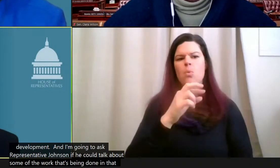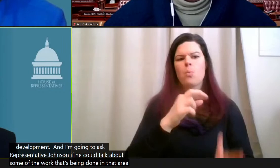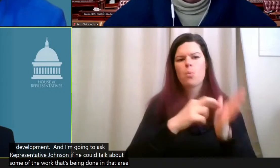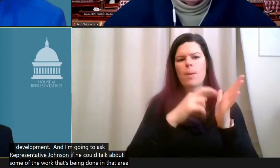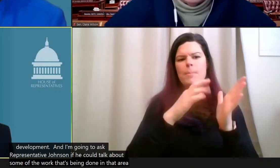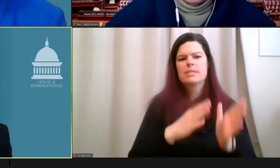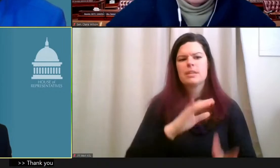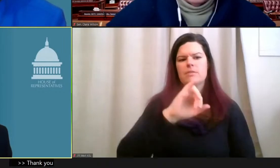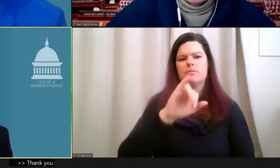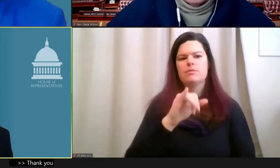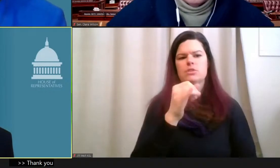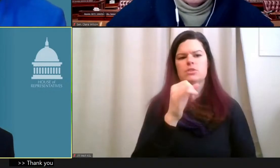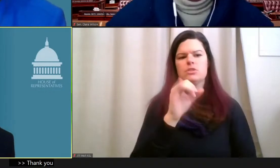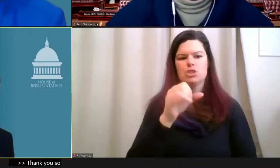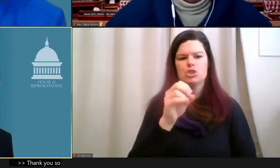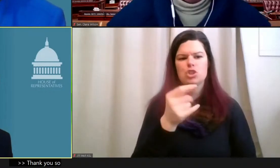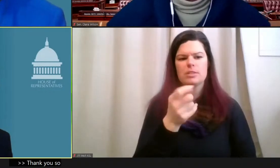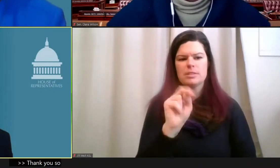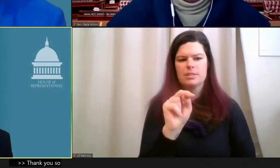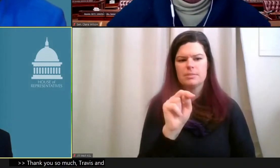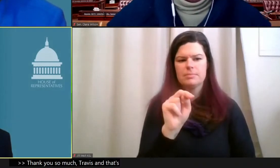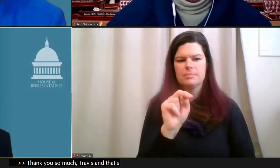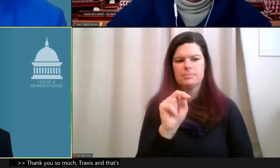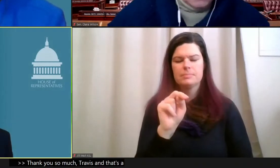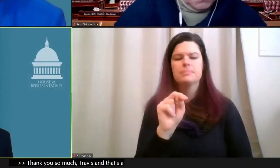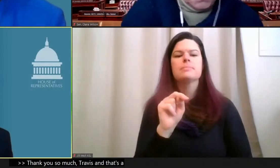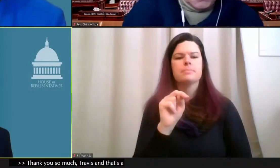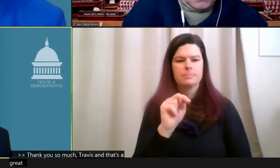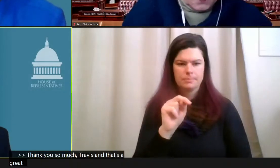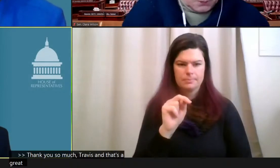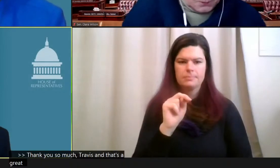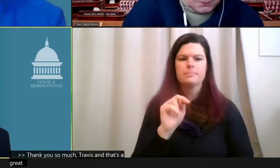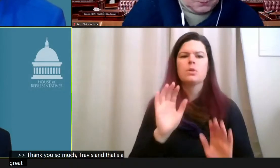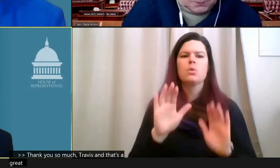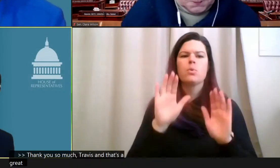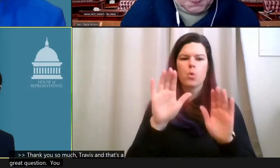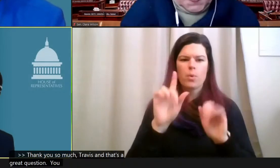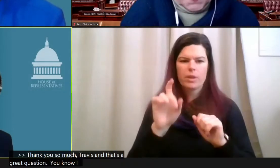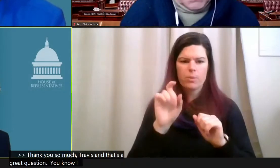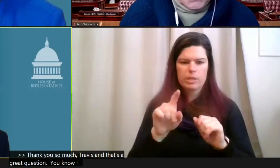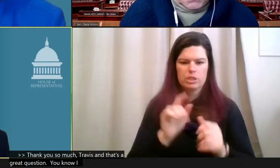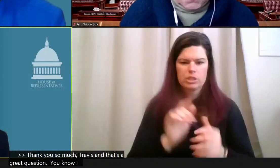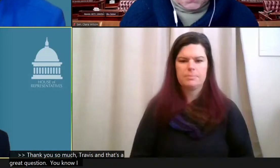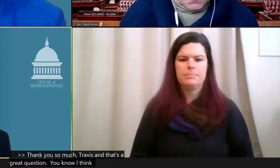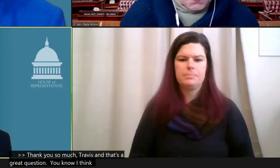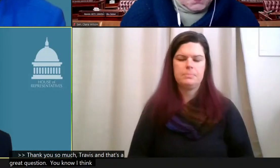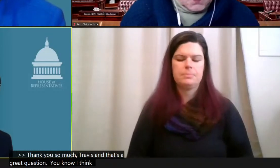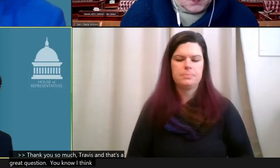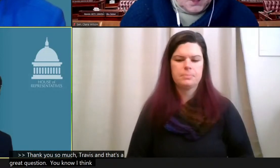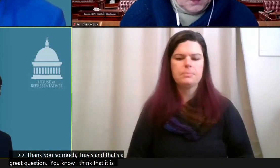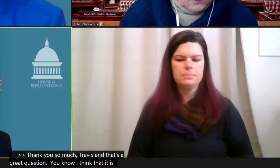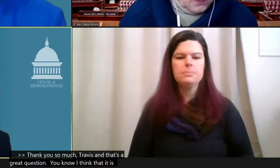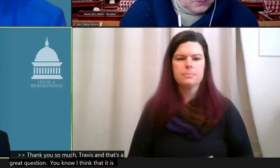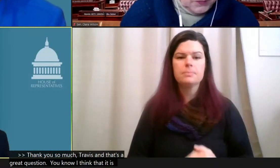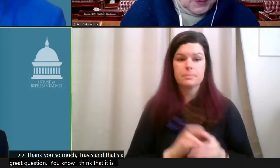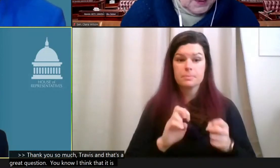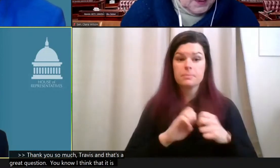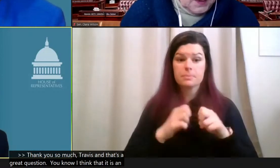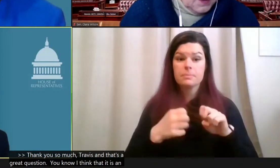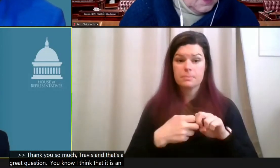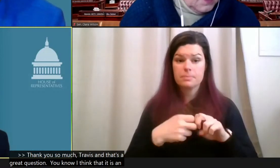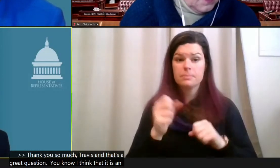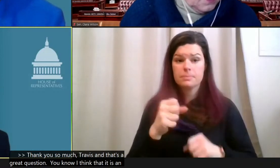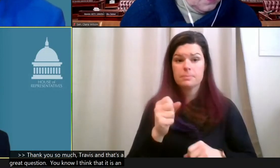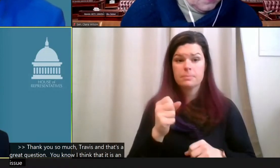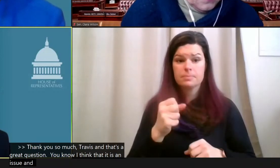Thank you so much, Travis, and that's a great question. I think that it is an issue, and it's